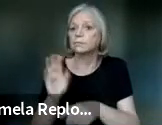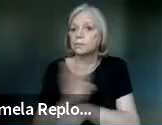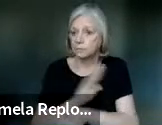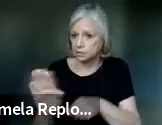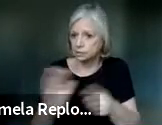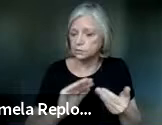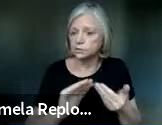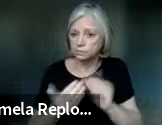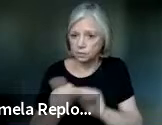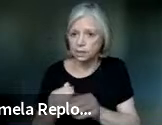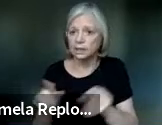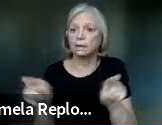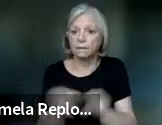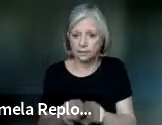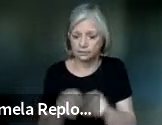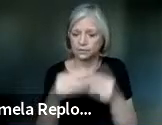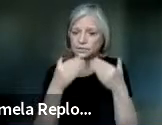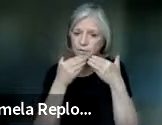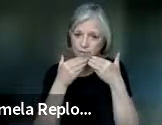well.